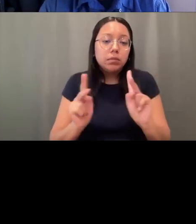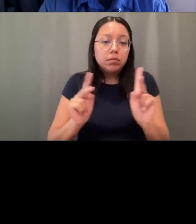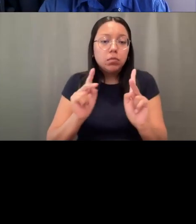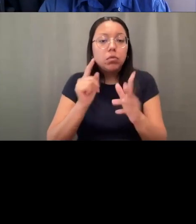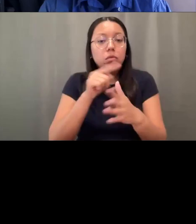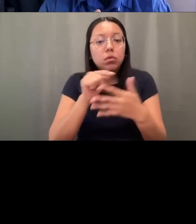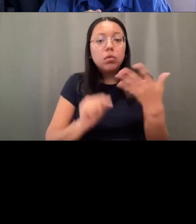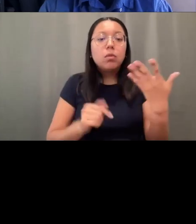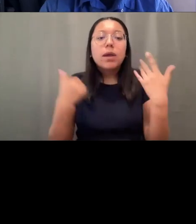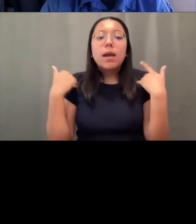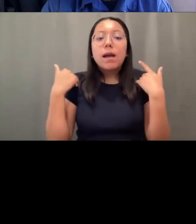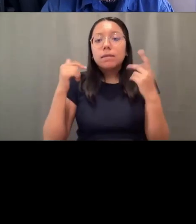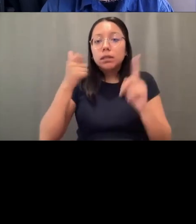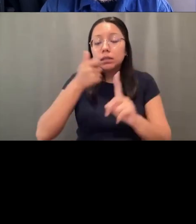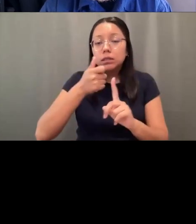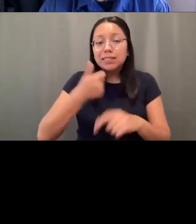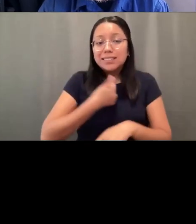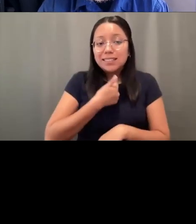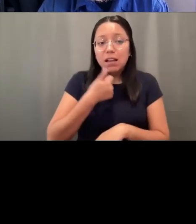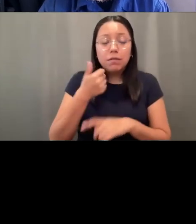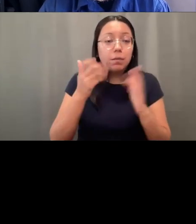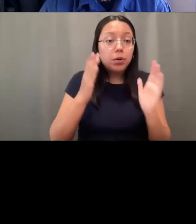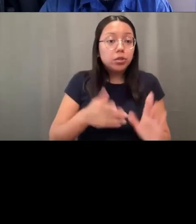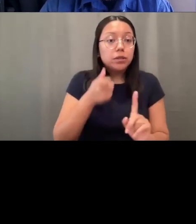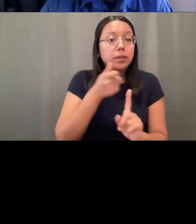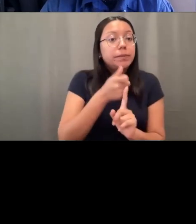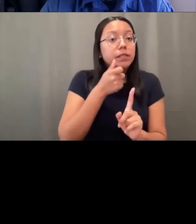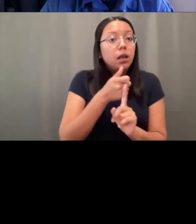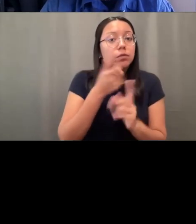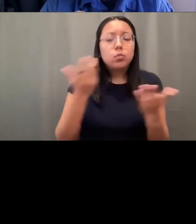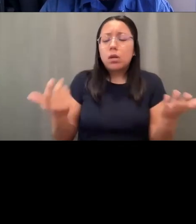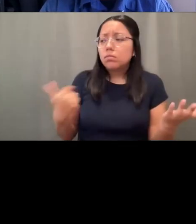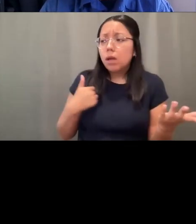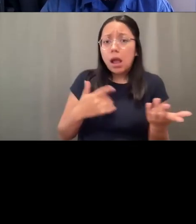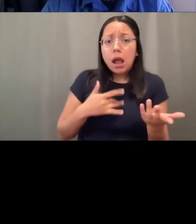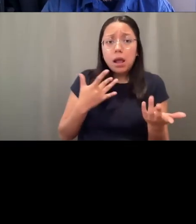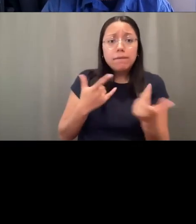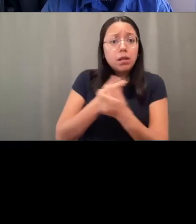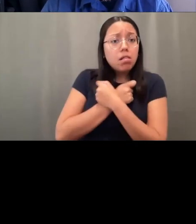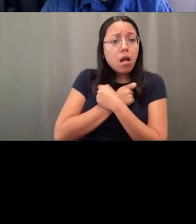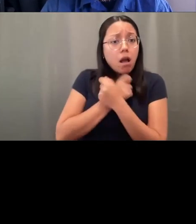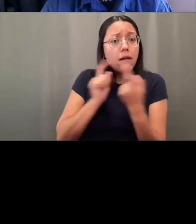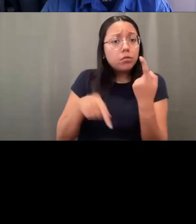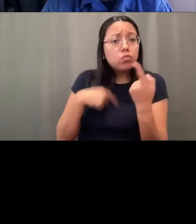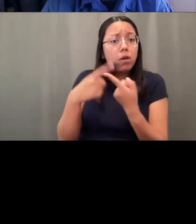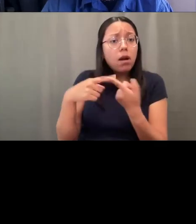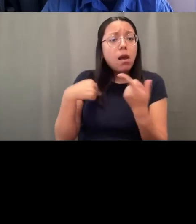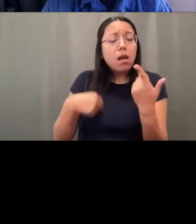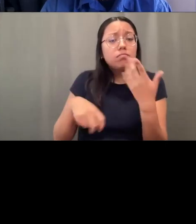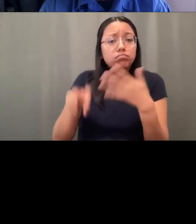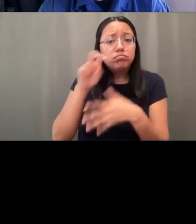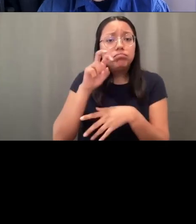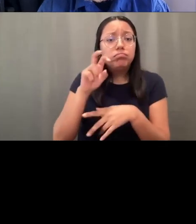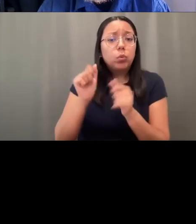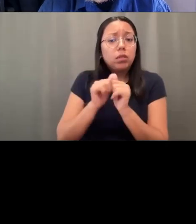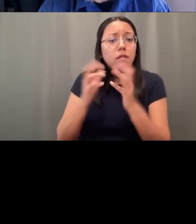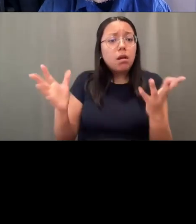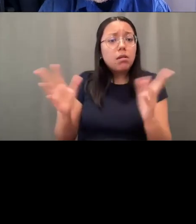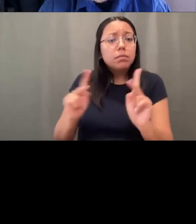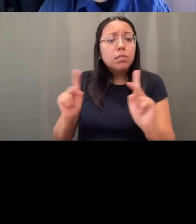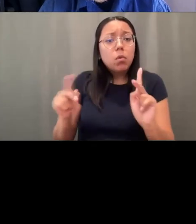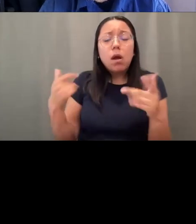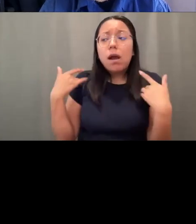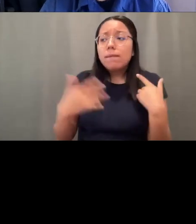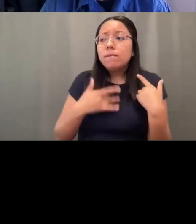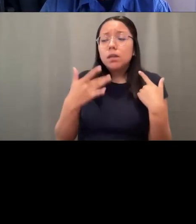behaviors, say, I feel loved when I have sex with a lot of people. I am safer having sex with folks than I am walking down the